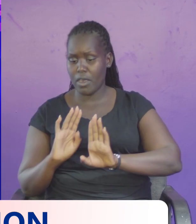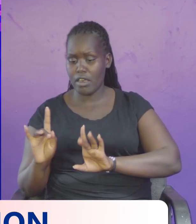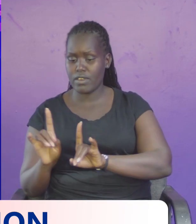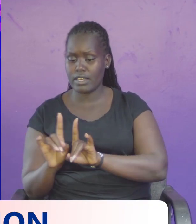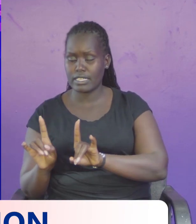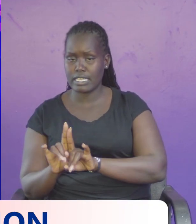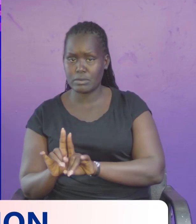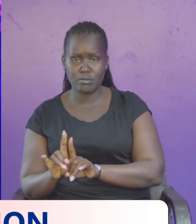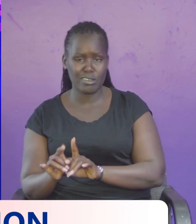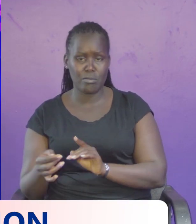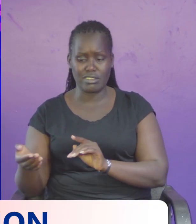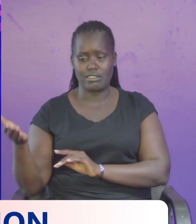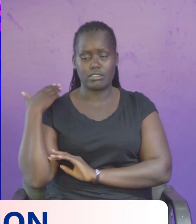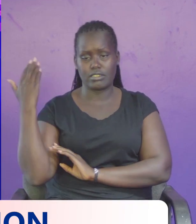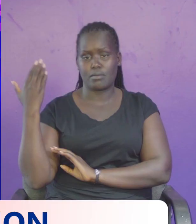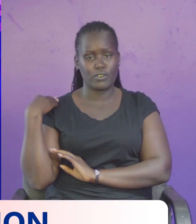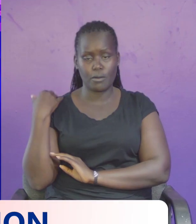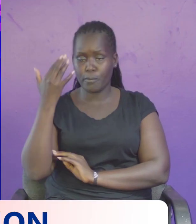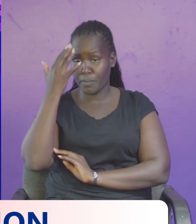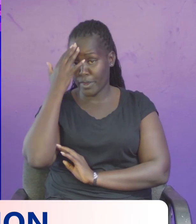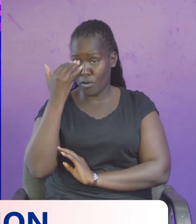in this era. While